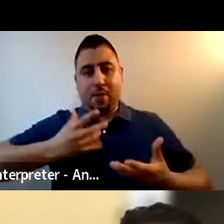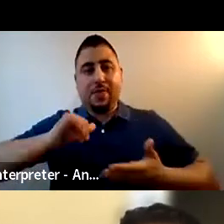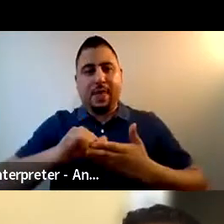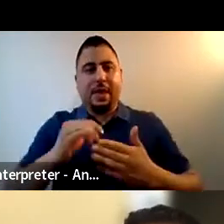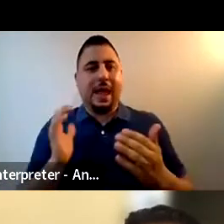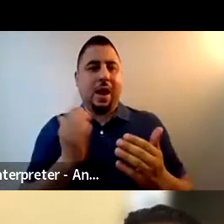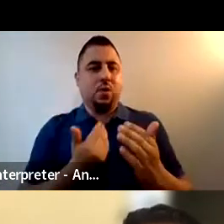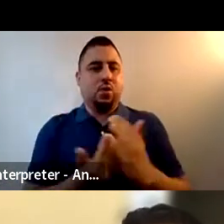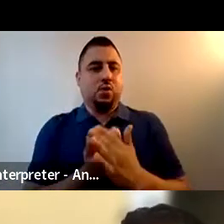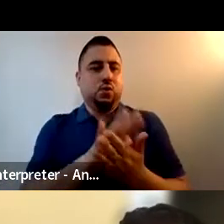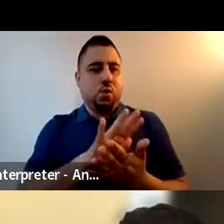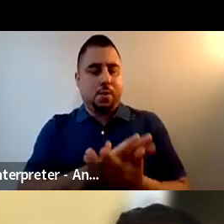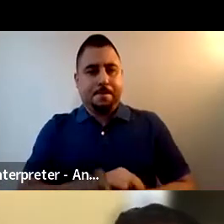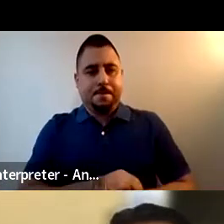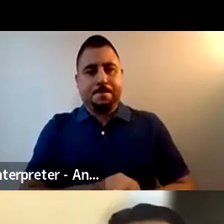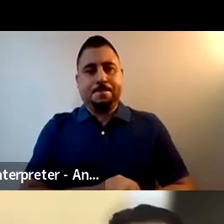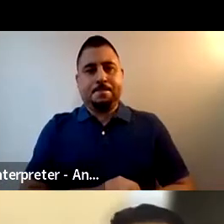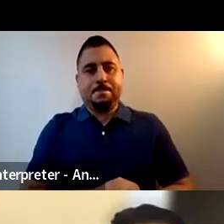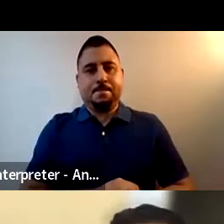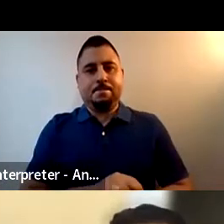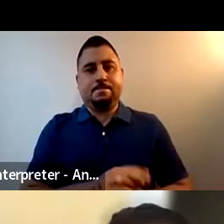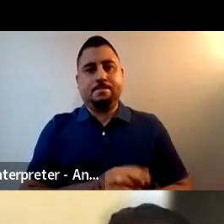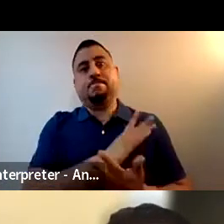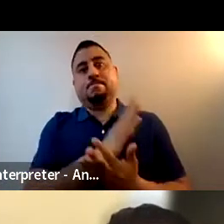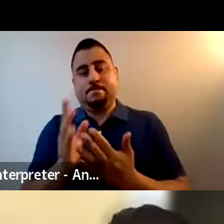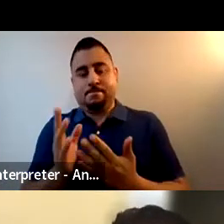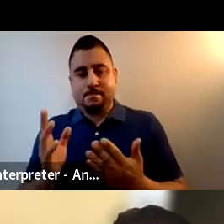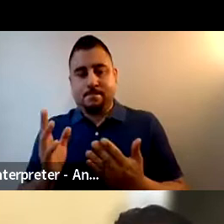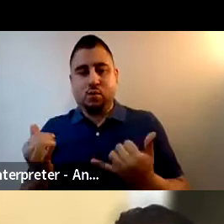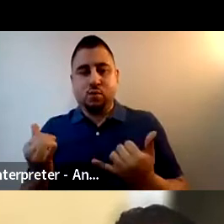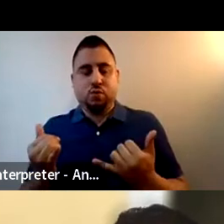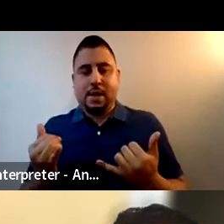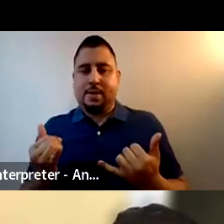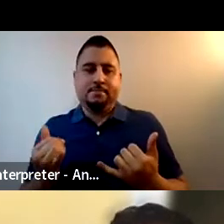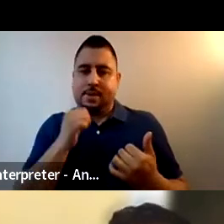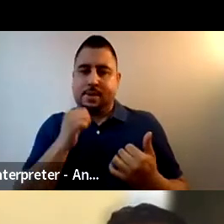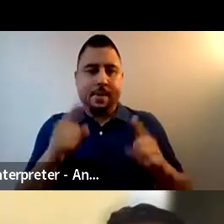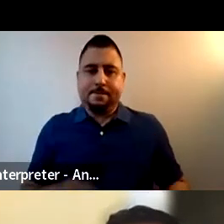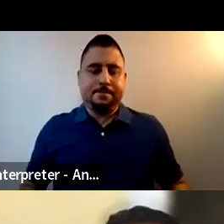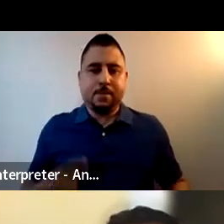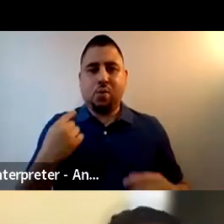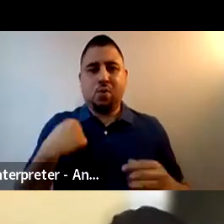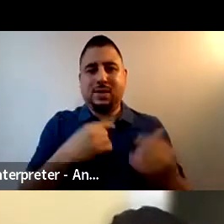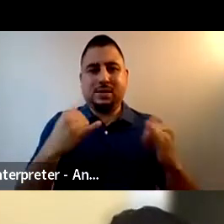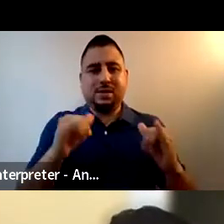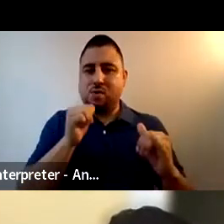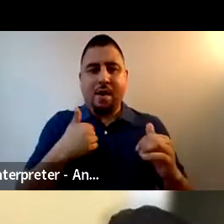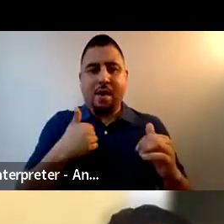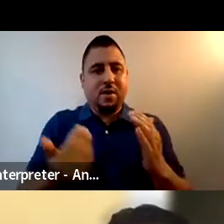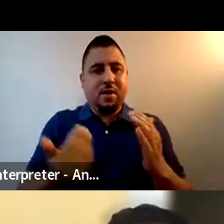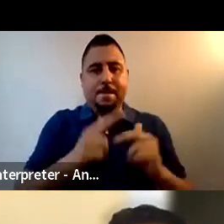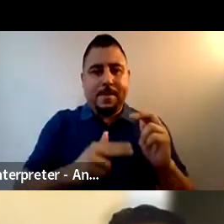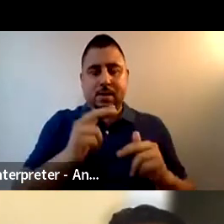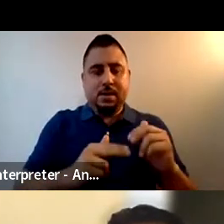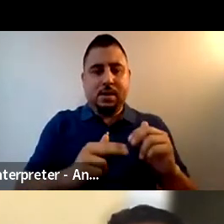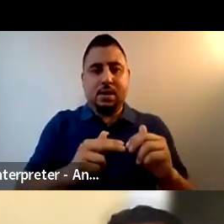our new school. Fast forward, that didn't happen. We still don't have a new building, and according